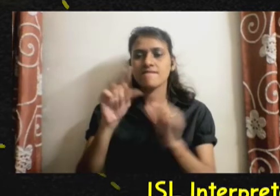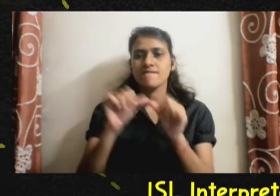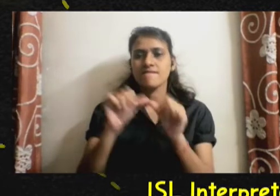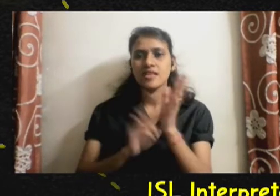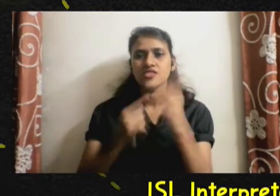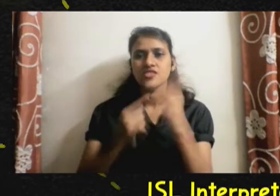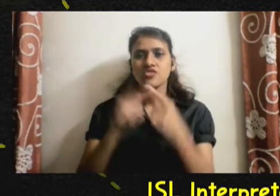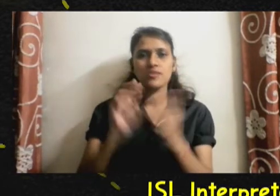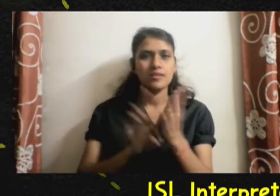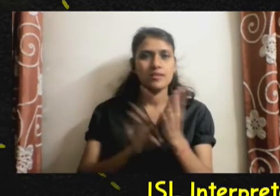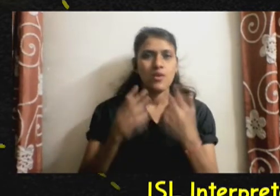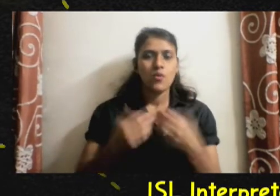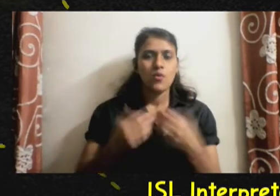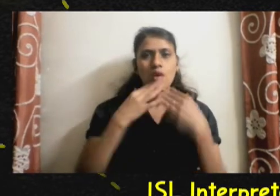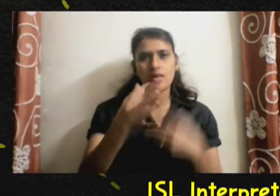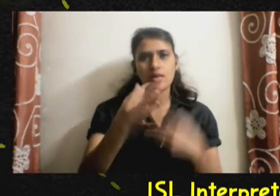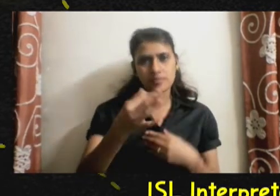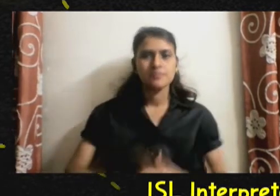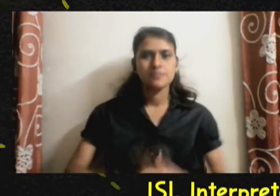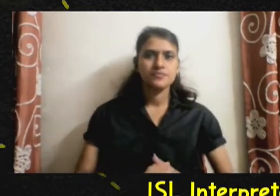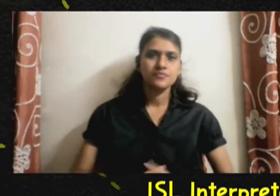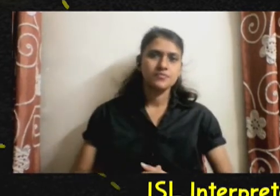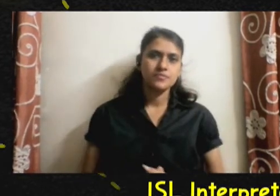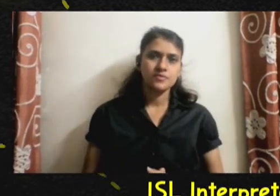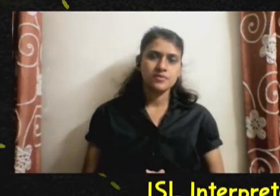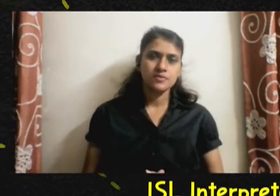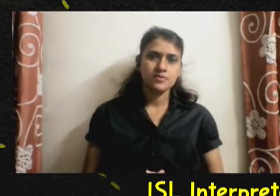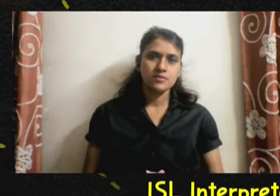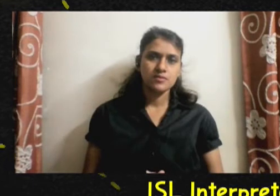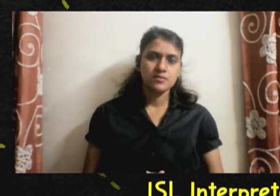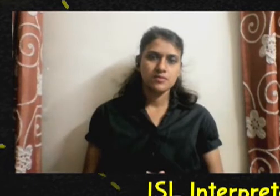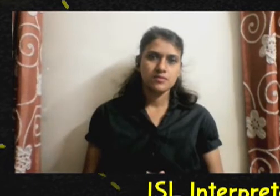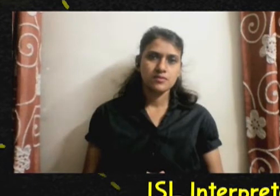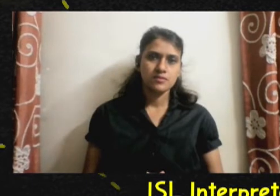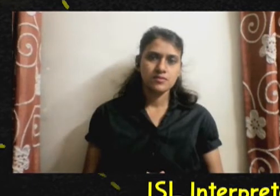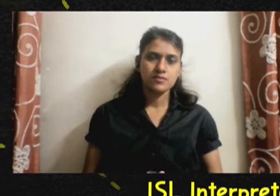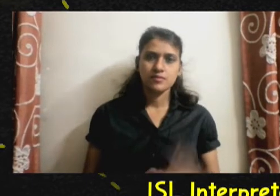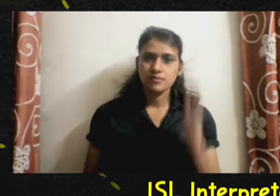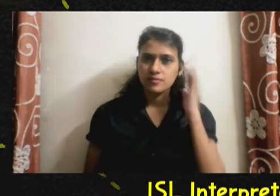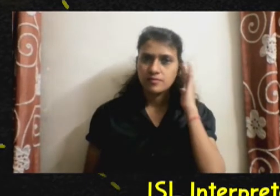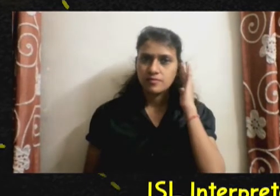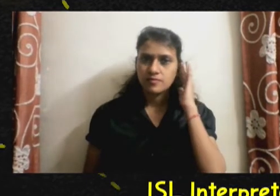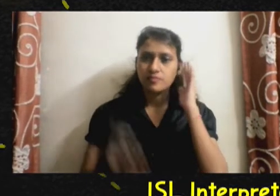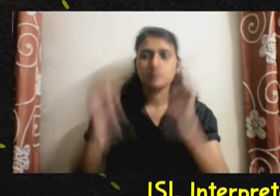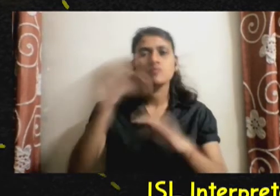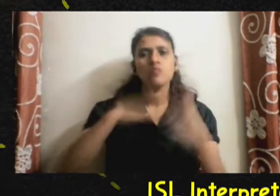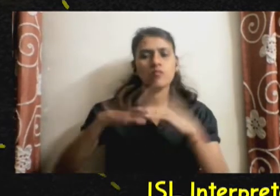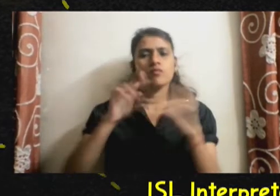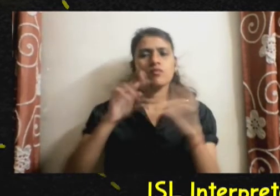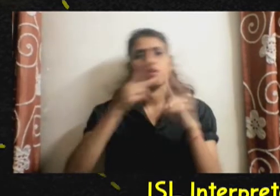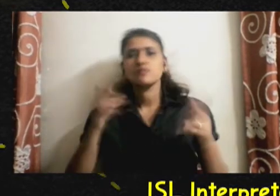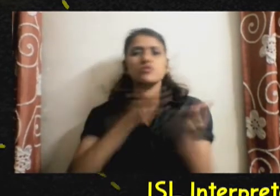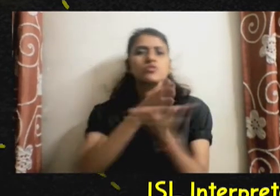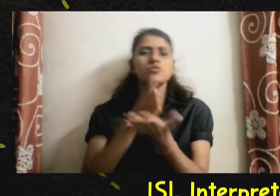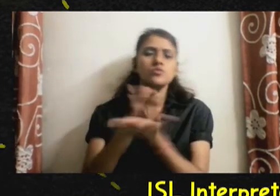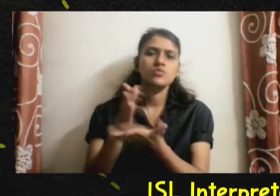Sure. So we've worked with community-based organizations in multiple ways. One of the ways is we did a big